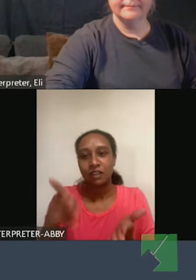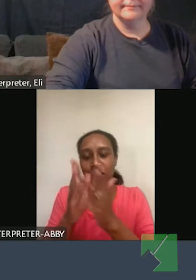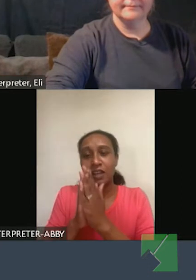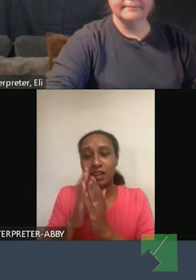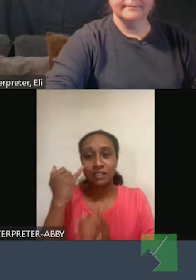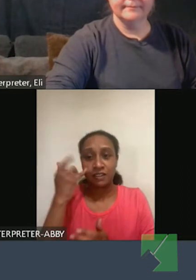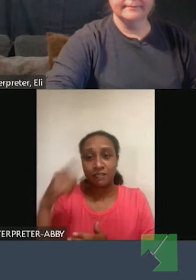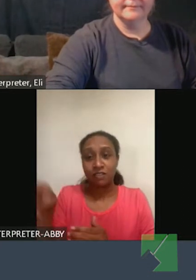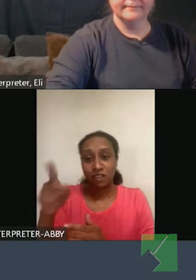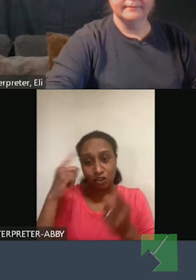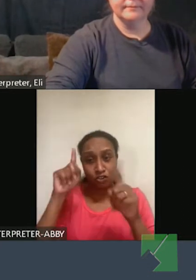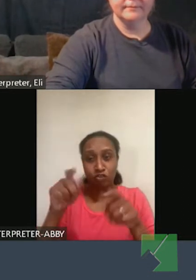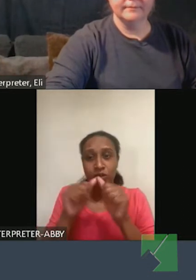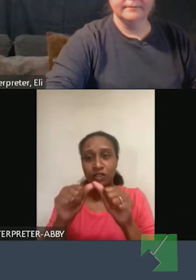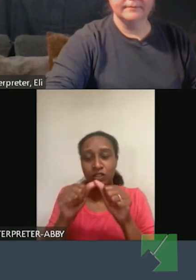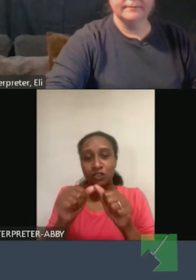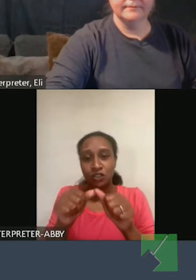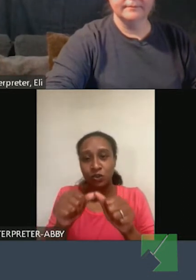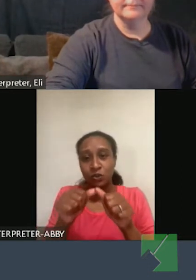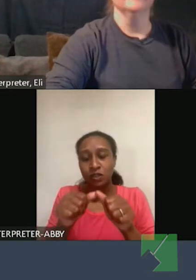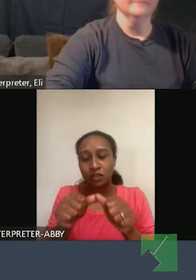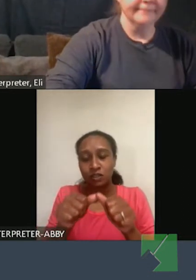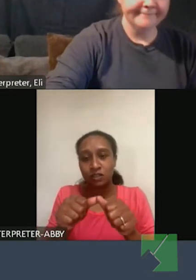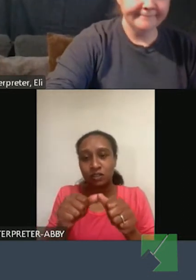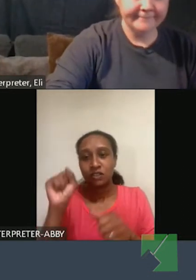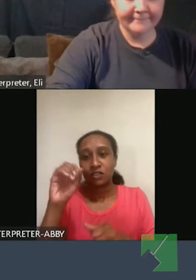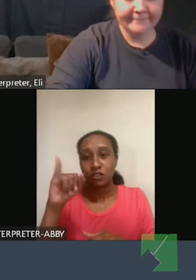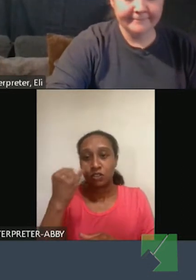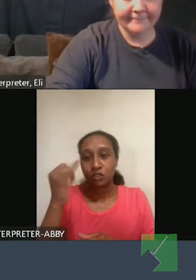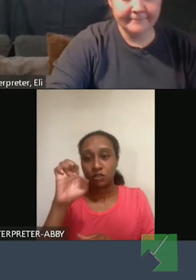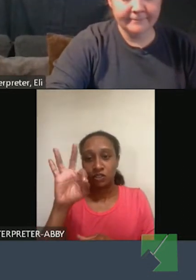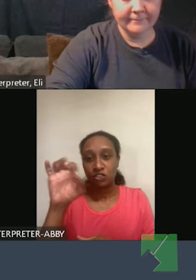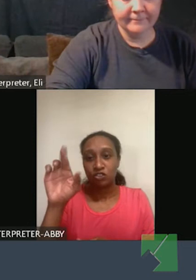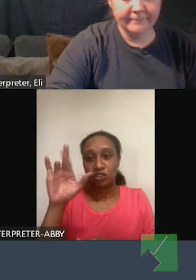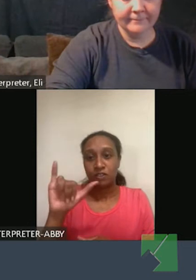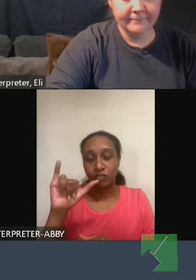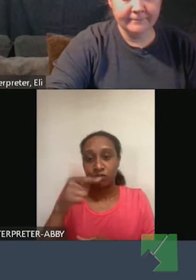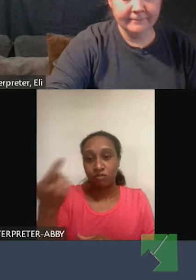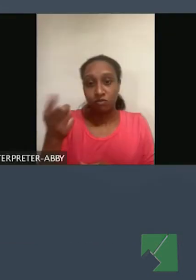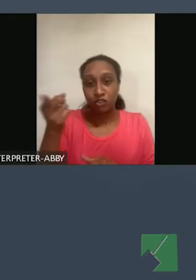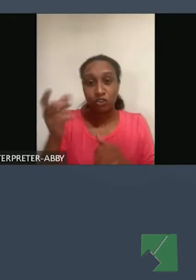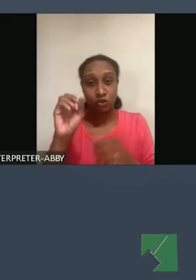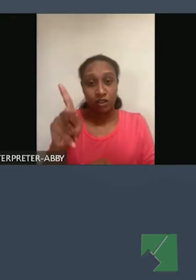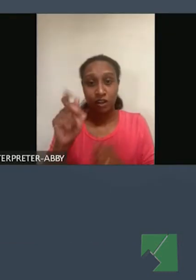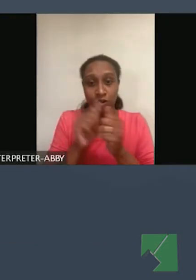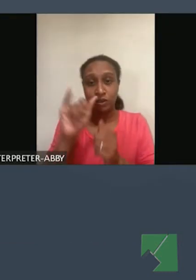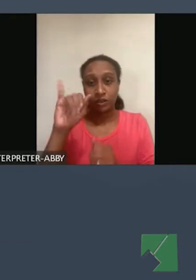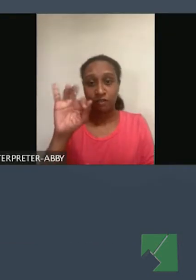the continuance at this point. So, Jeffrey Bingham, you're on. You're okay? With